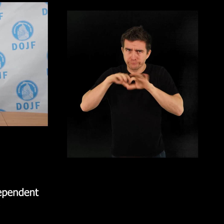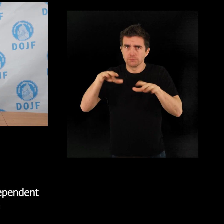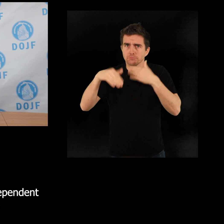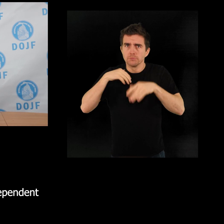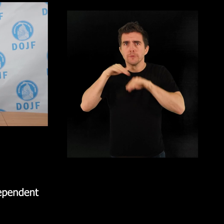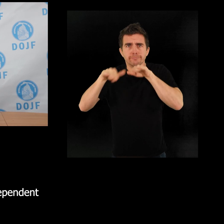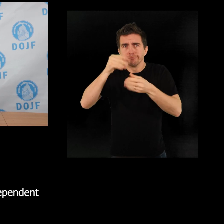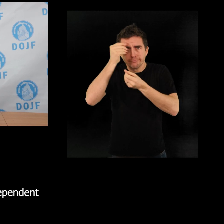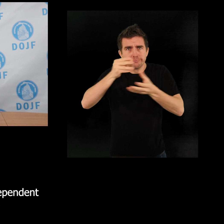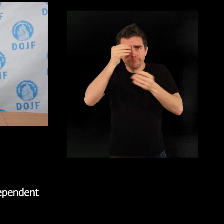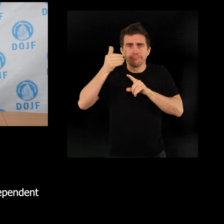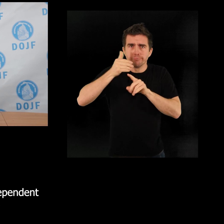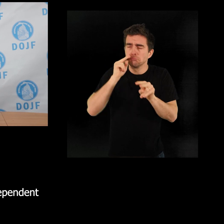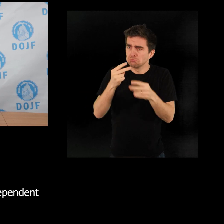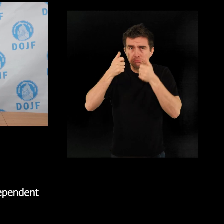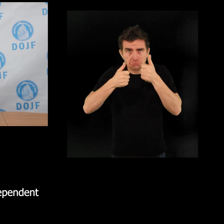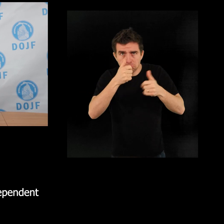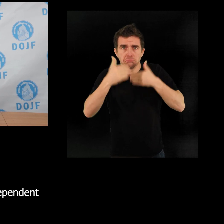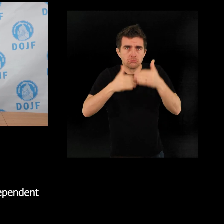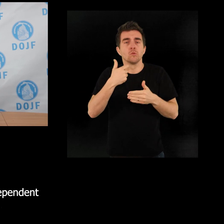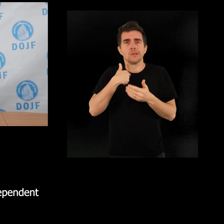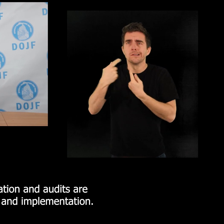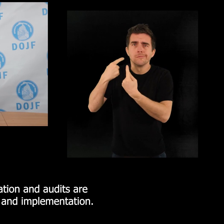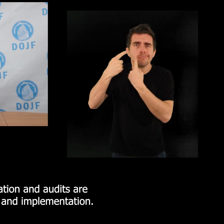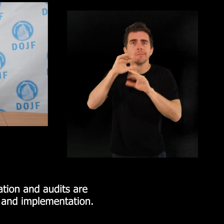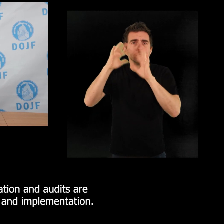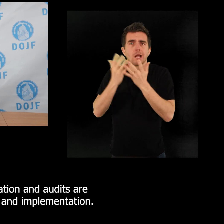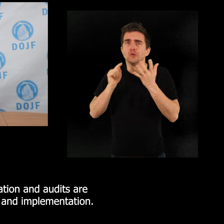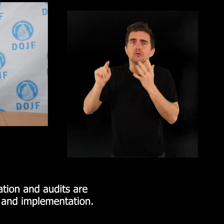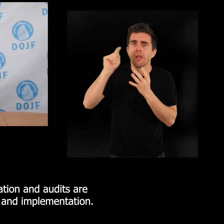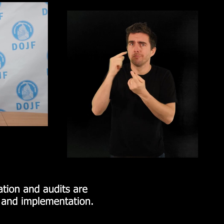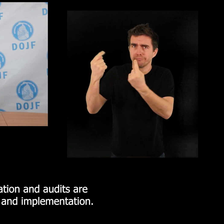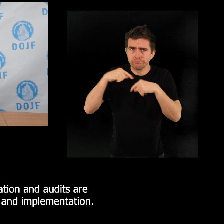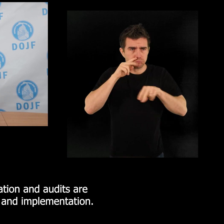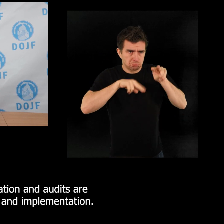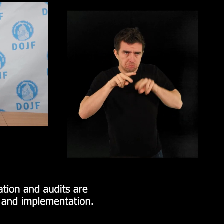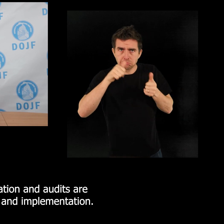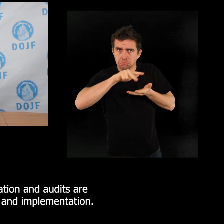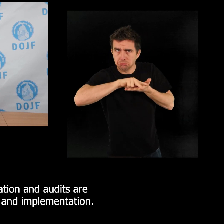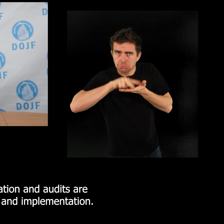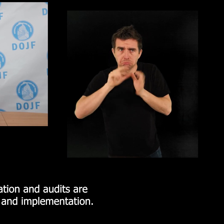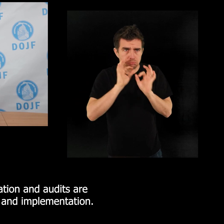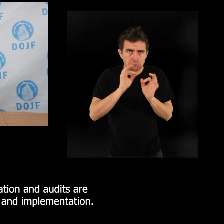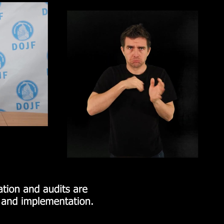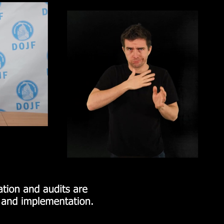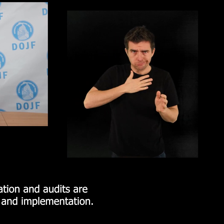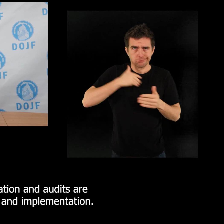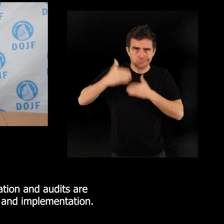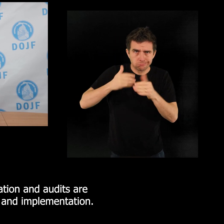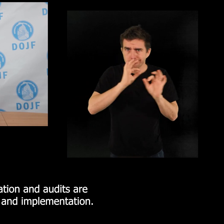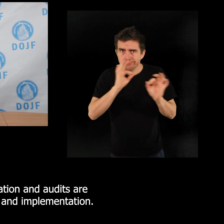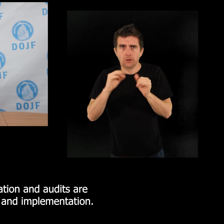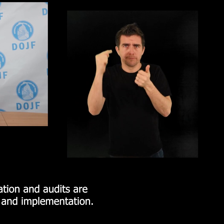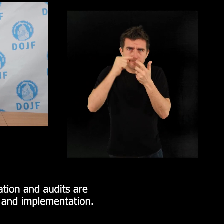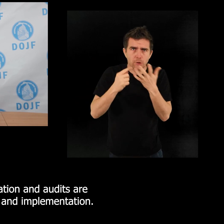conduct international independent audit and evaluation. Recommendations from evaluation and audits are